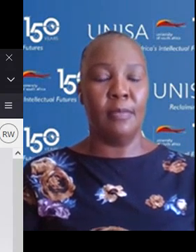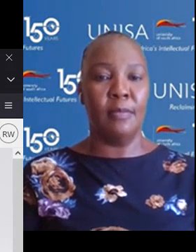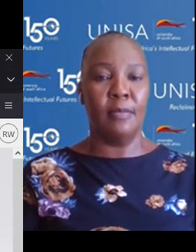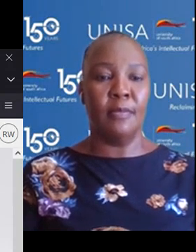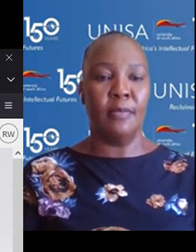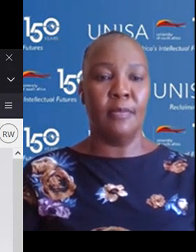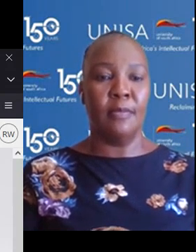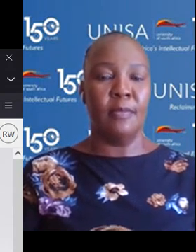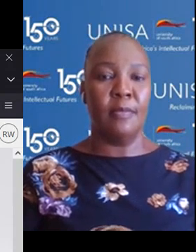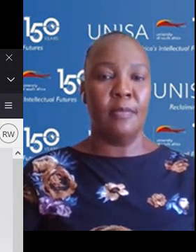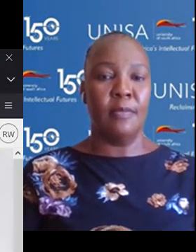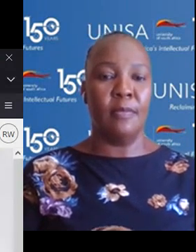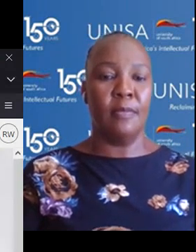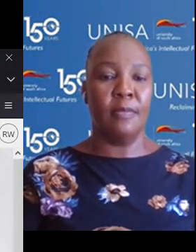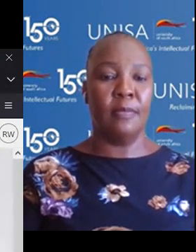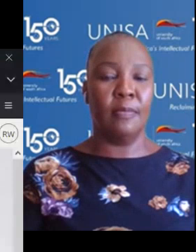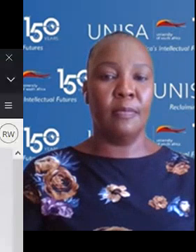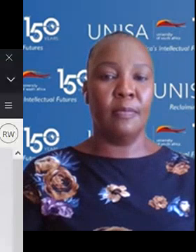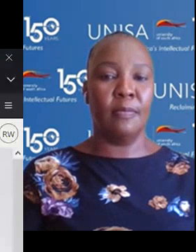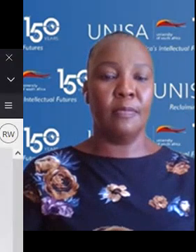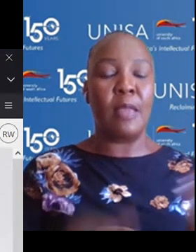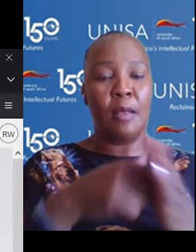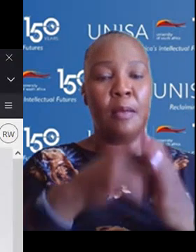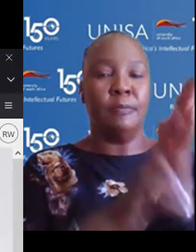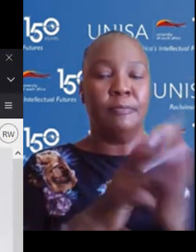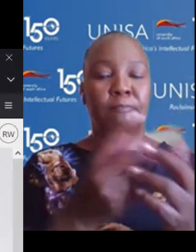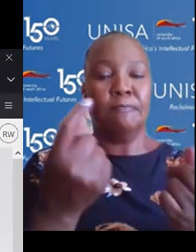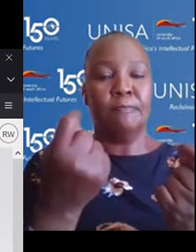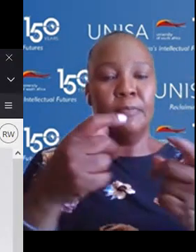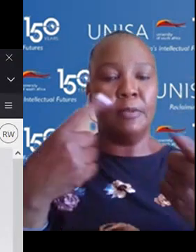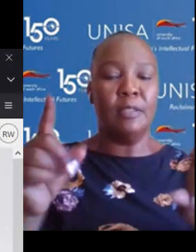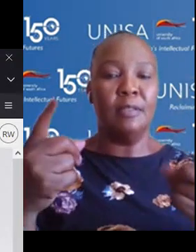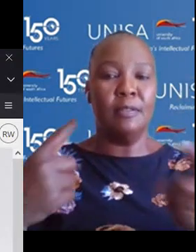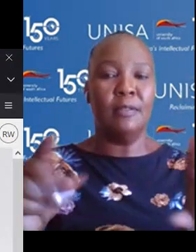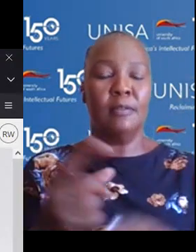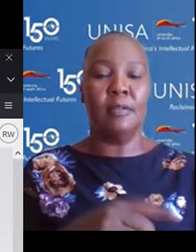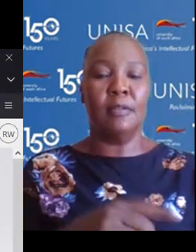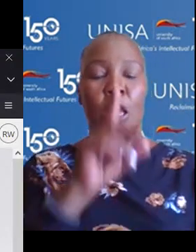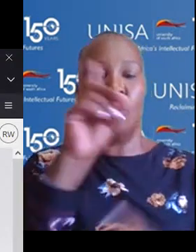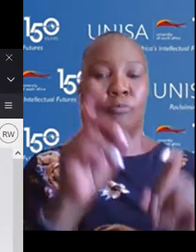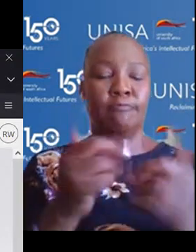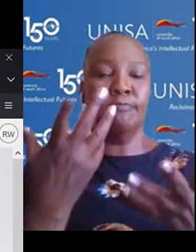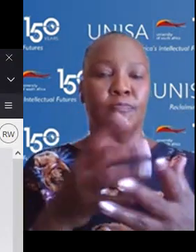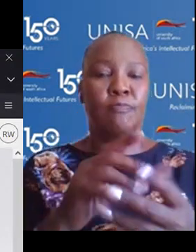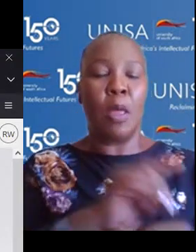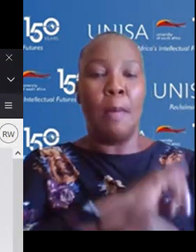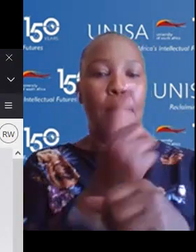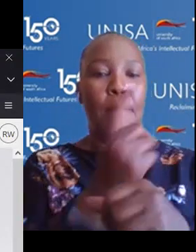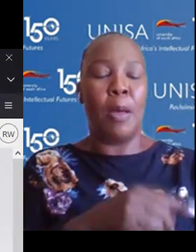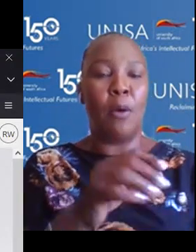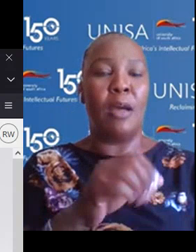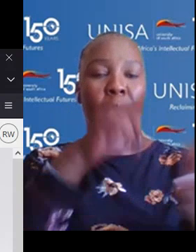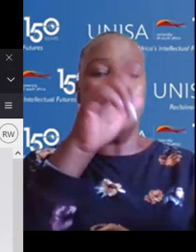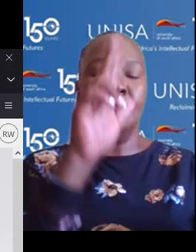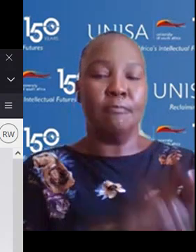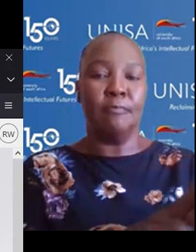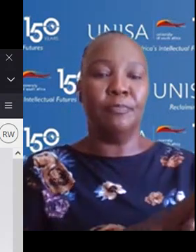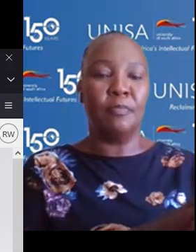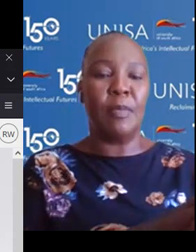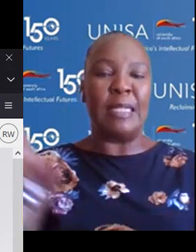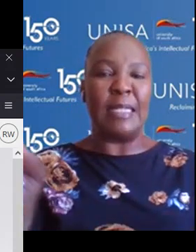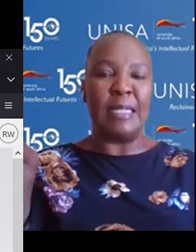The app building is a little bit different in Visual Studio. I see there's a question regarding Power Apps, asking if it's the same